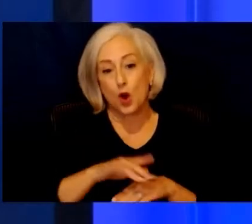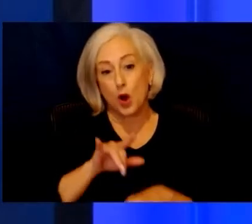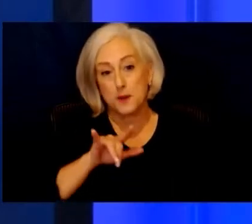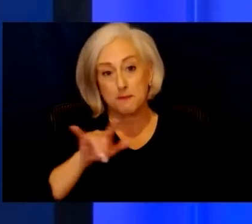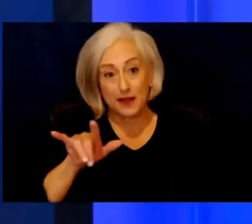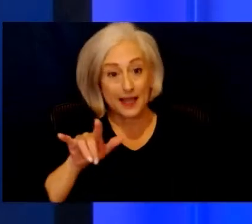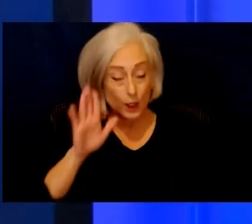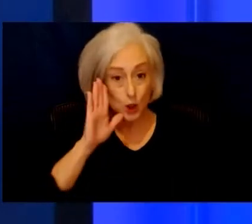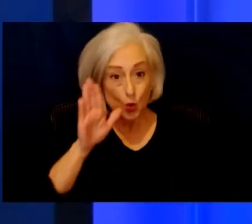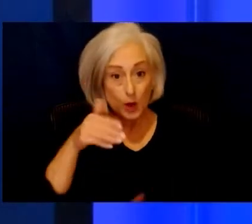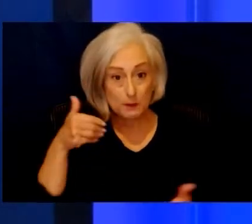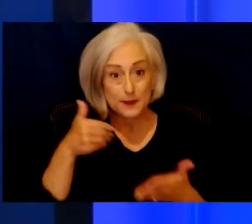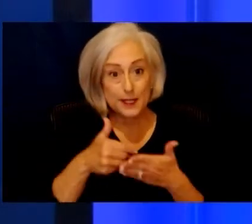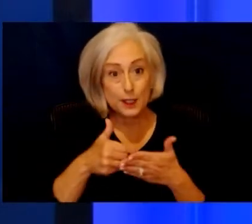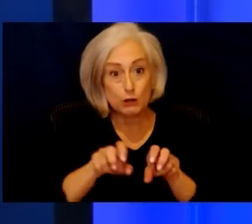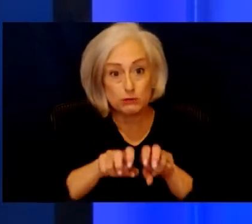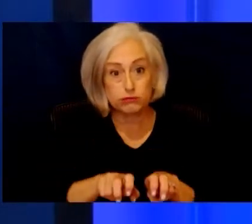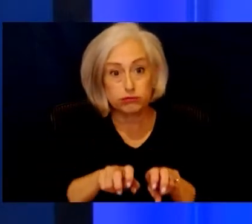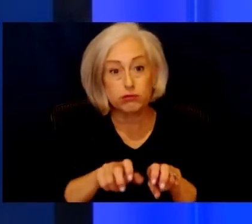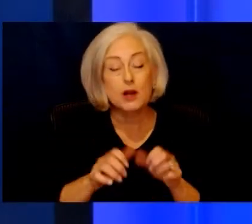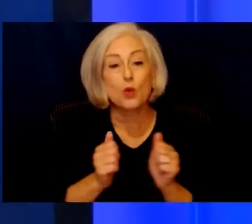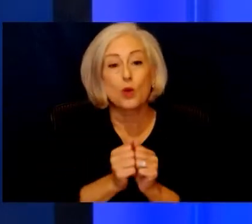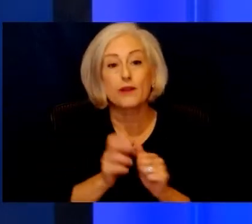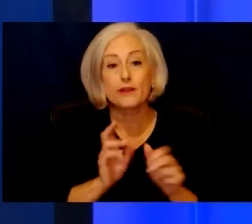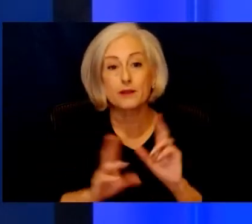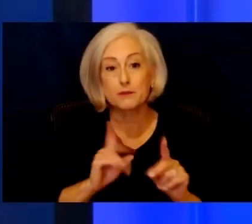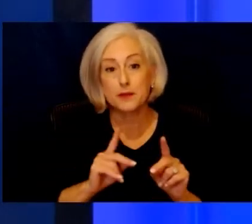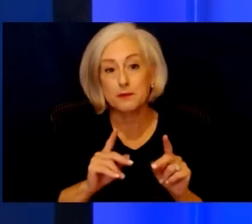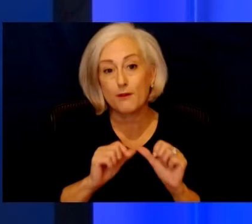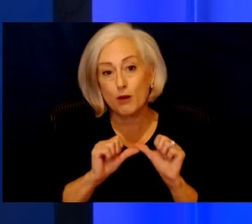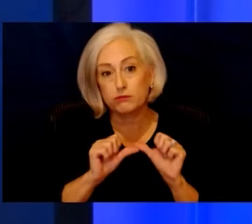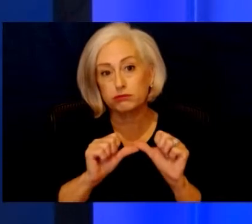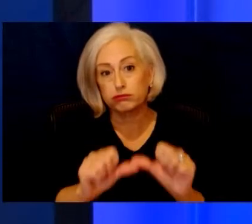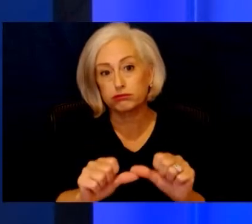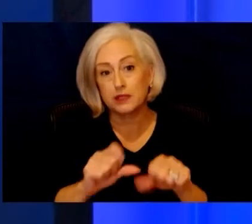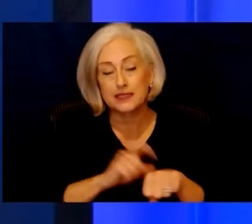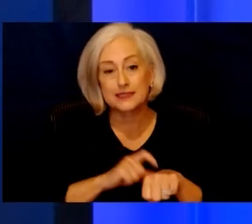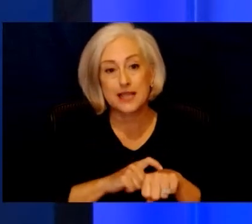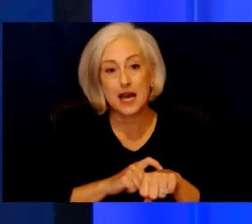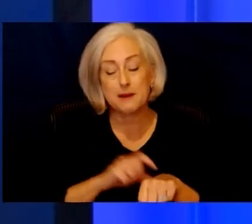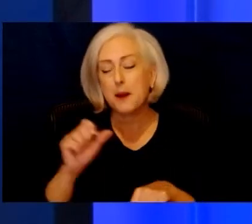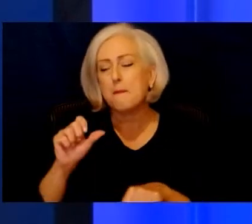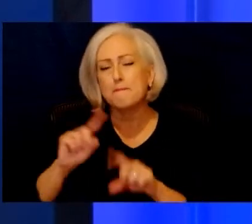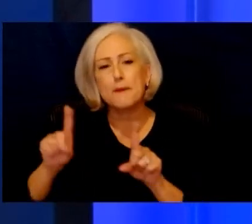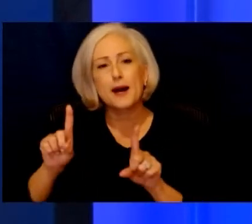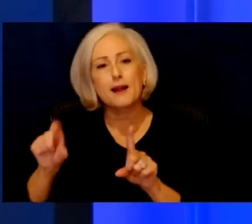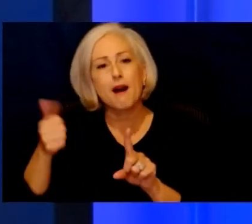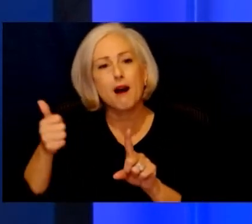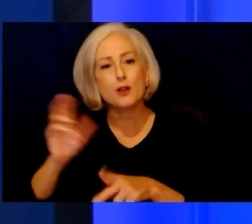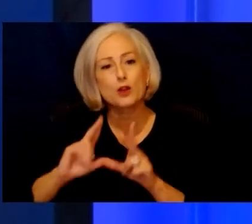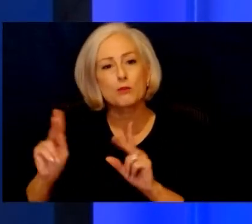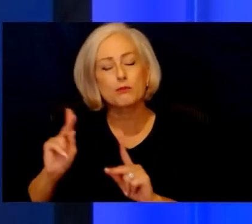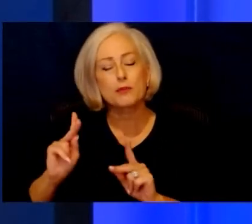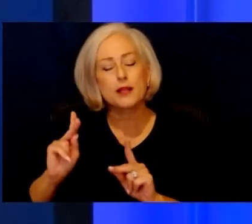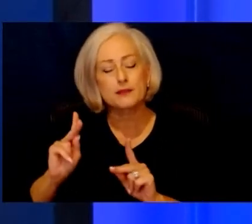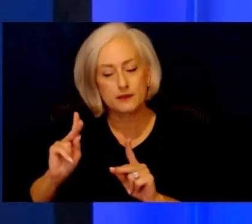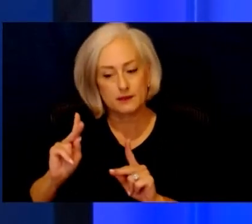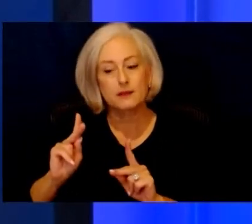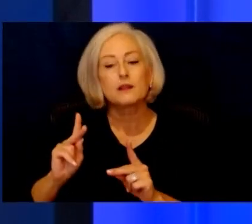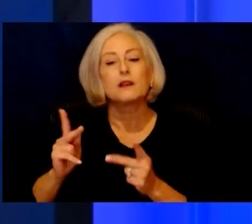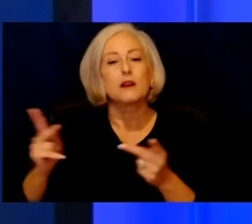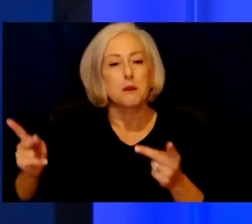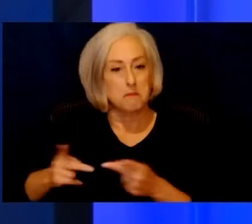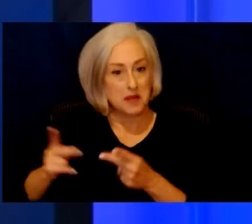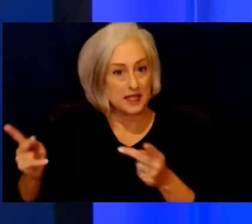an extended period of time, but other places where you may be in close contact as well. And so I think that is part of their enhanced